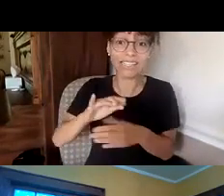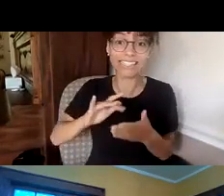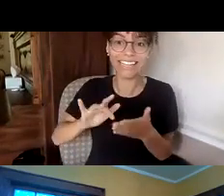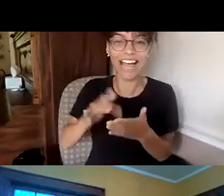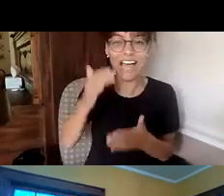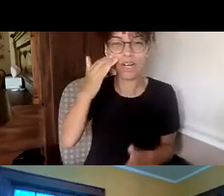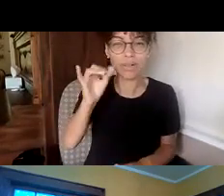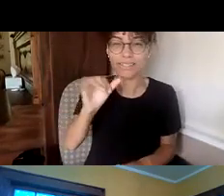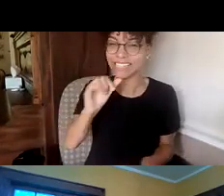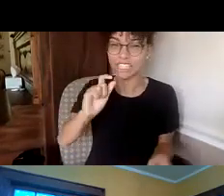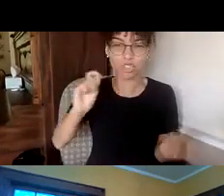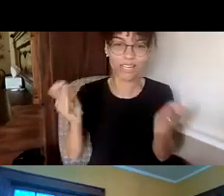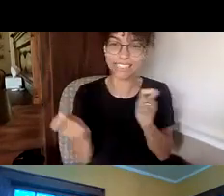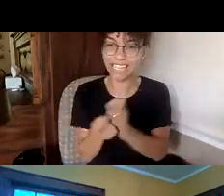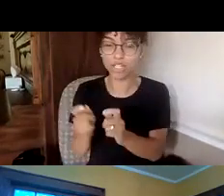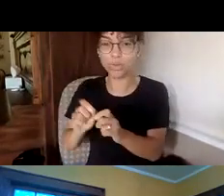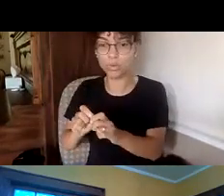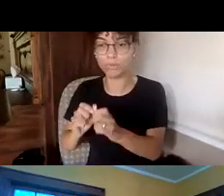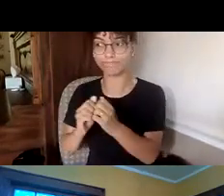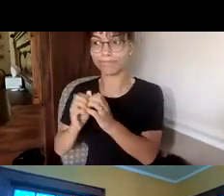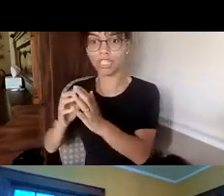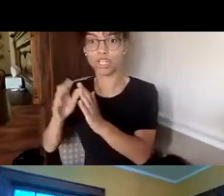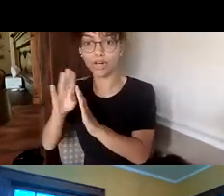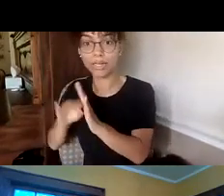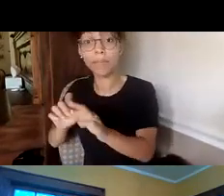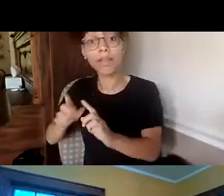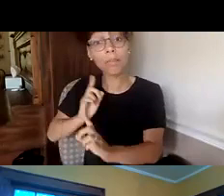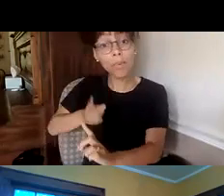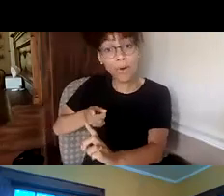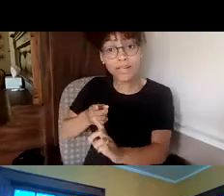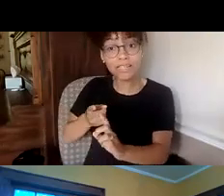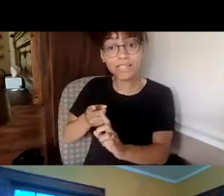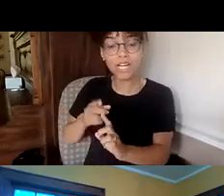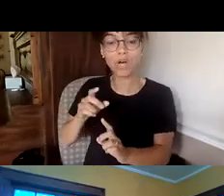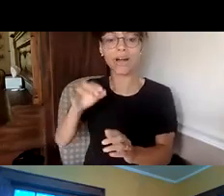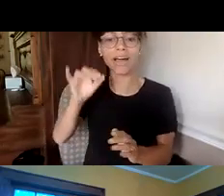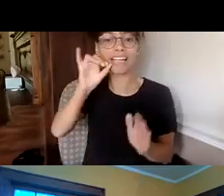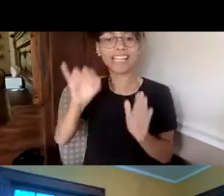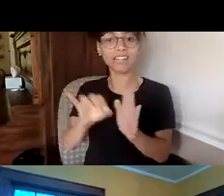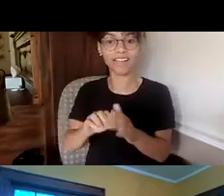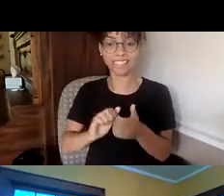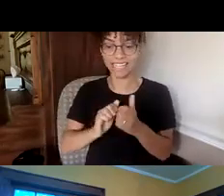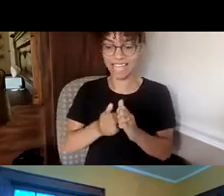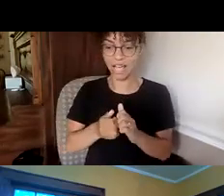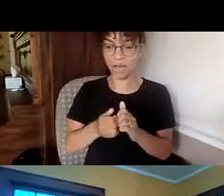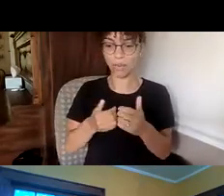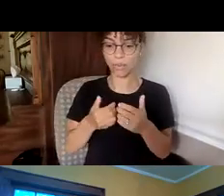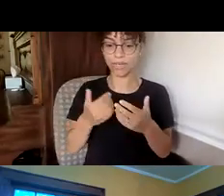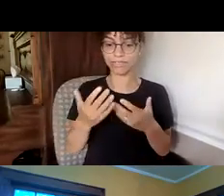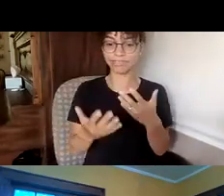translate to curricula, but just to give you an idea, is we are recognizing the ways in which and trying to identify the ways in